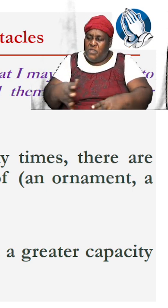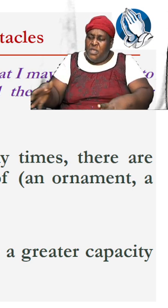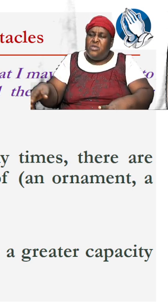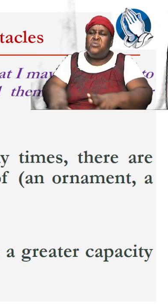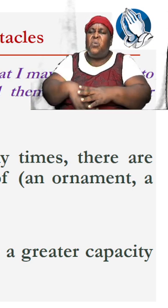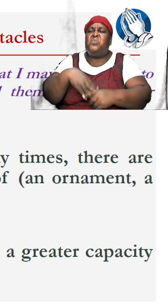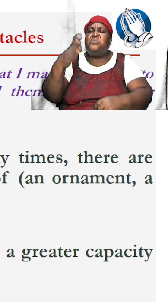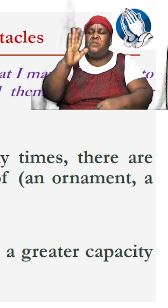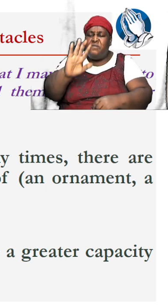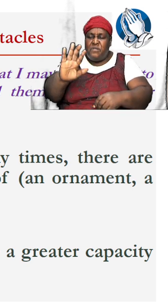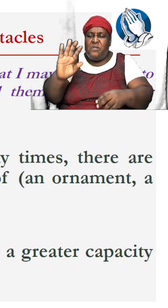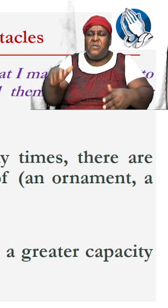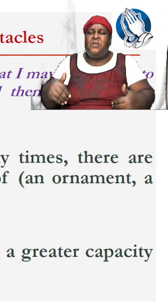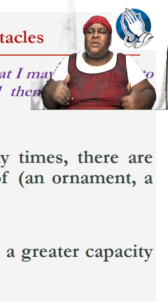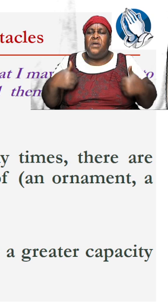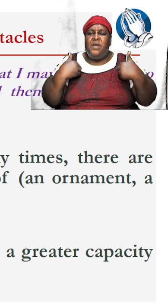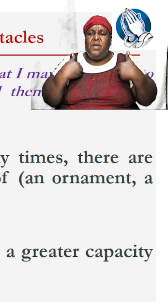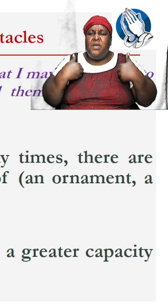is saying,